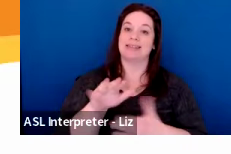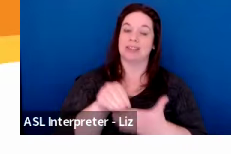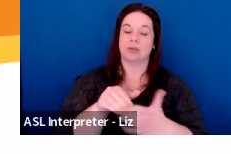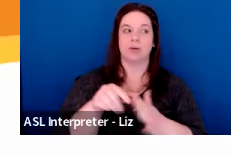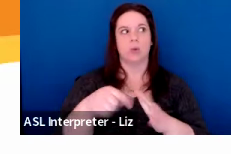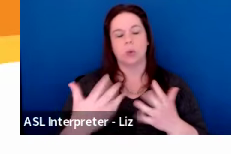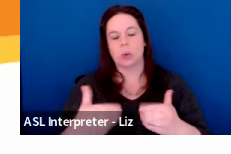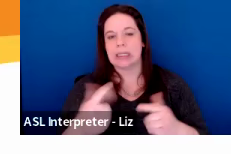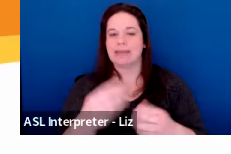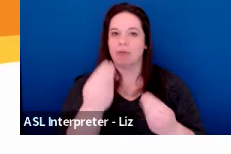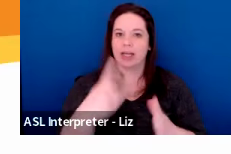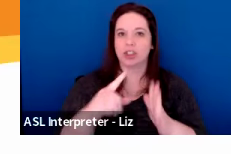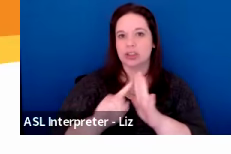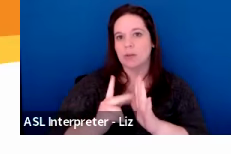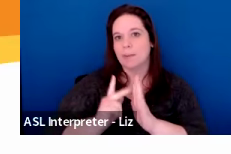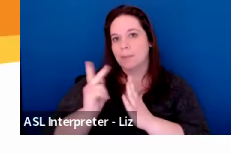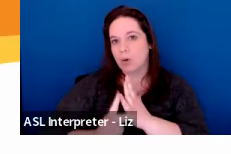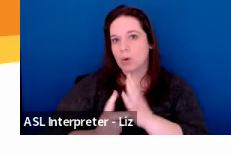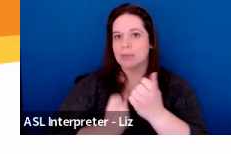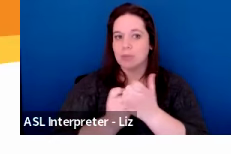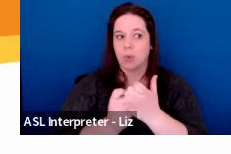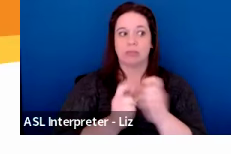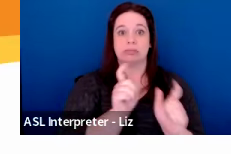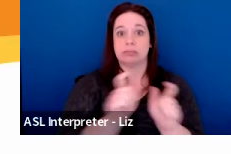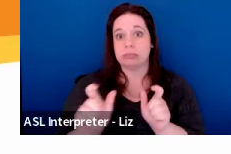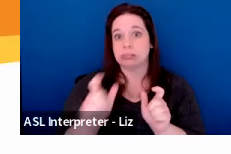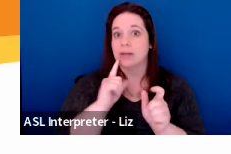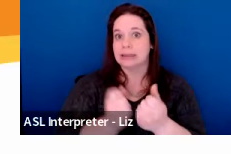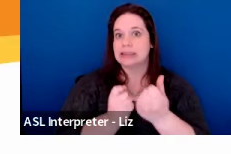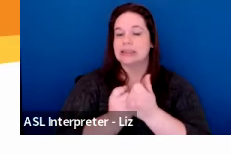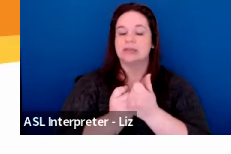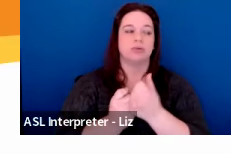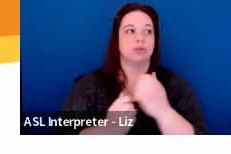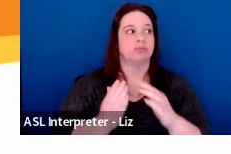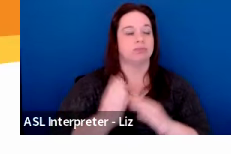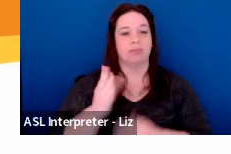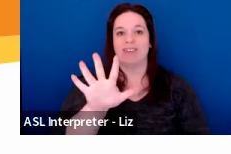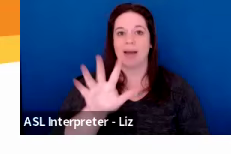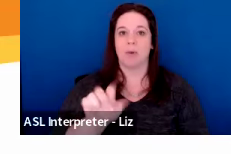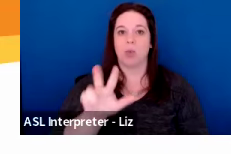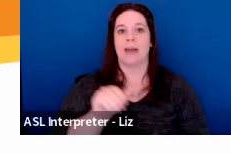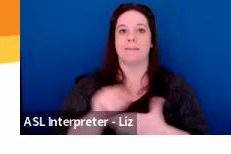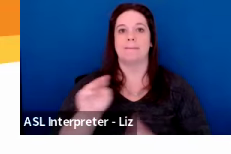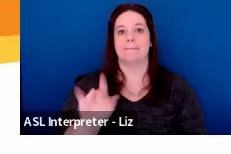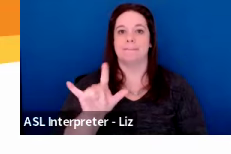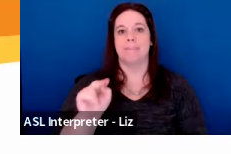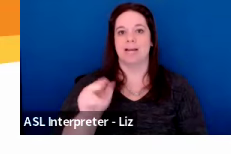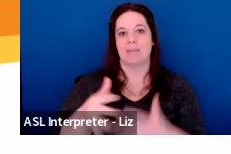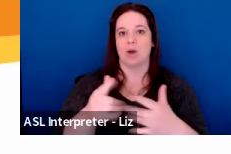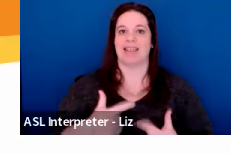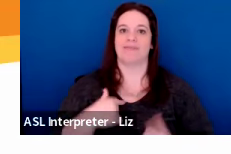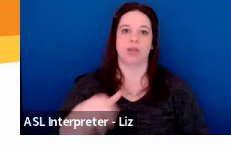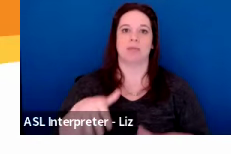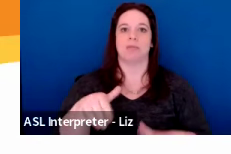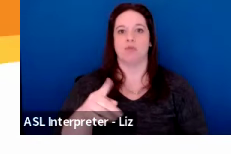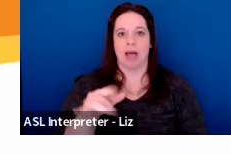programs, and support to individuals and assistance to over 5.3 million Americans that live with paralysis today.